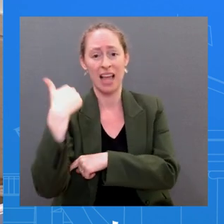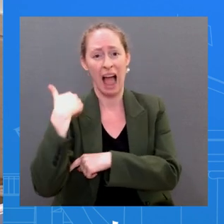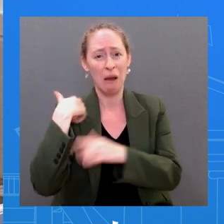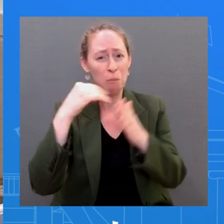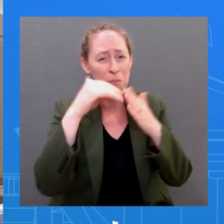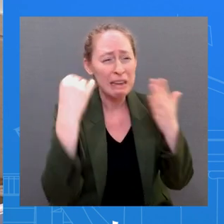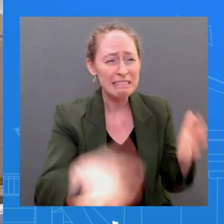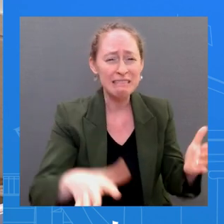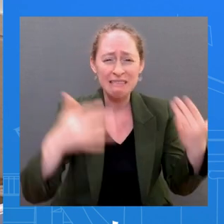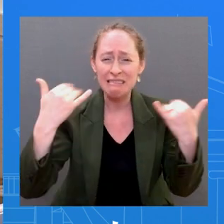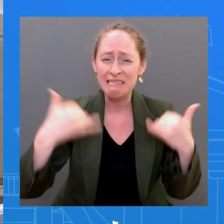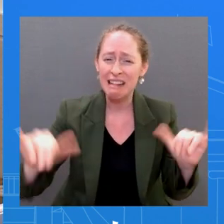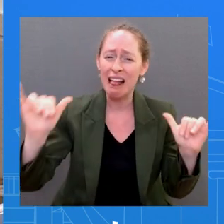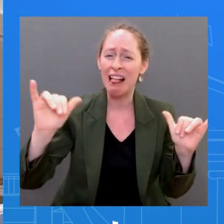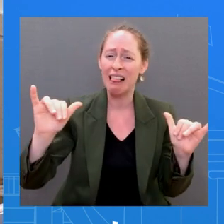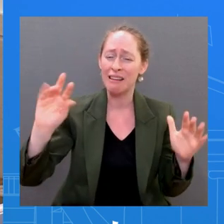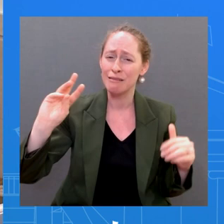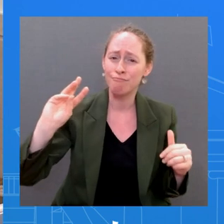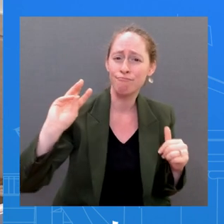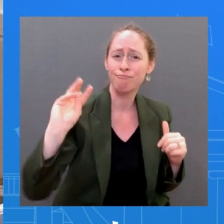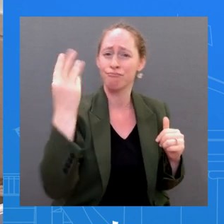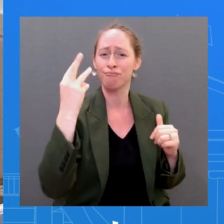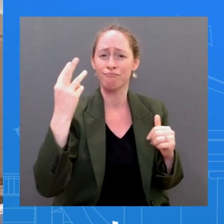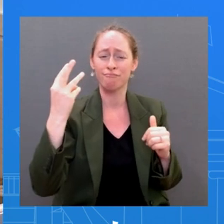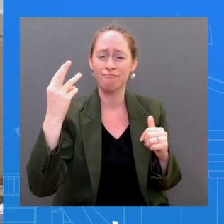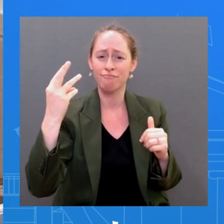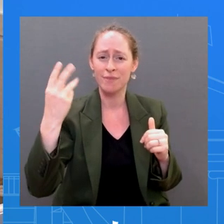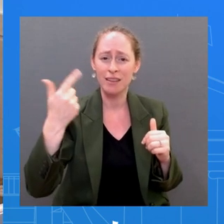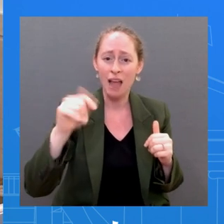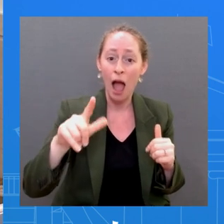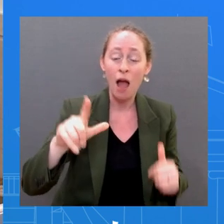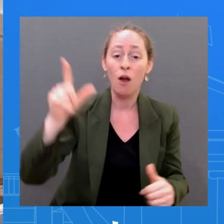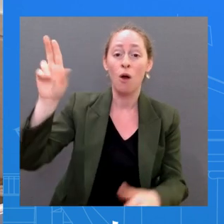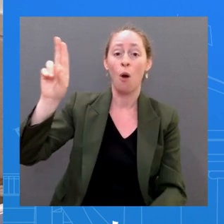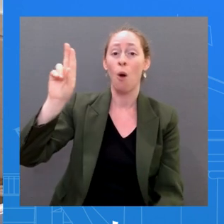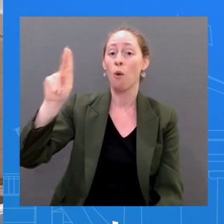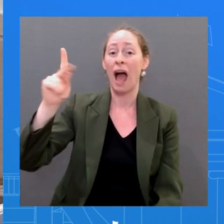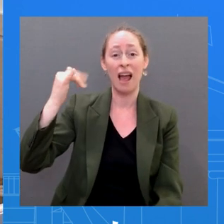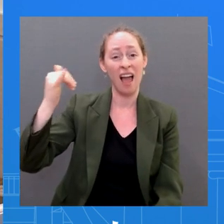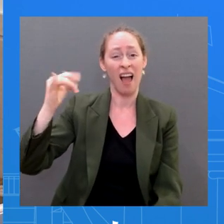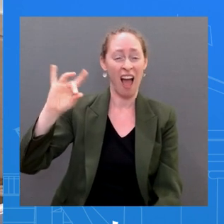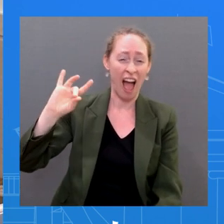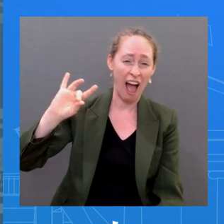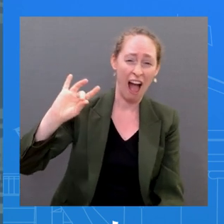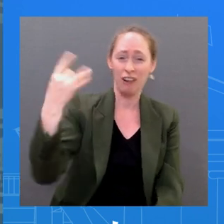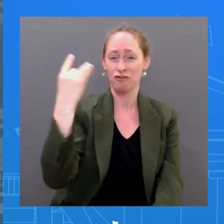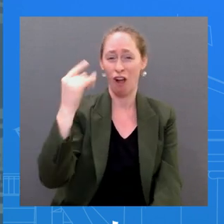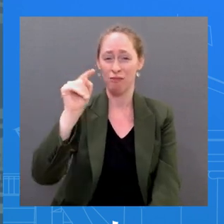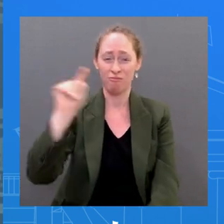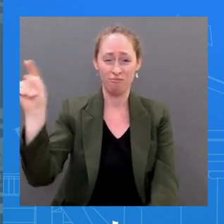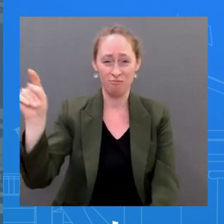In the UK, it's almost $8 a gallon. What kind of an argument is that?